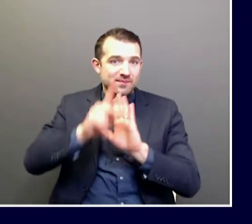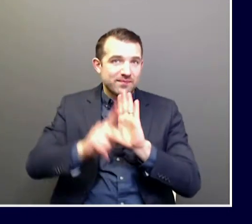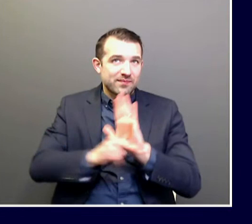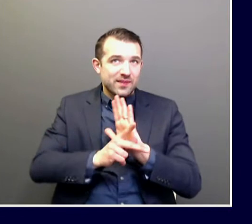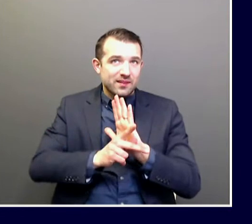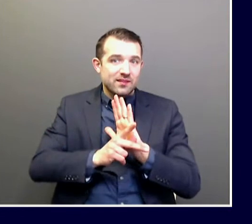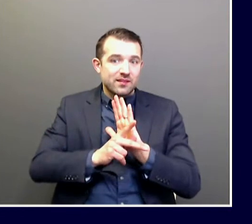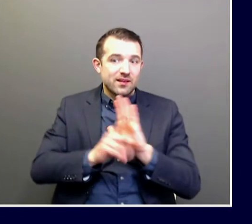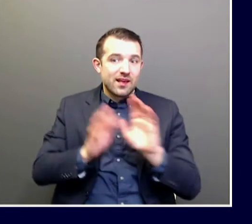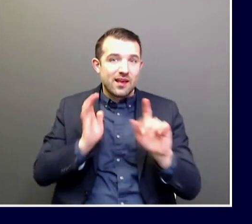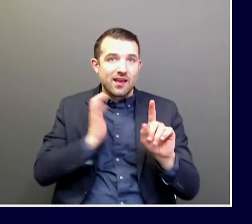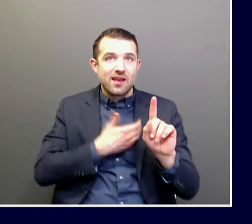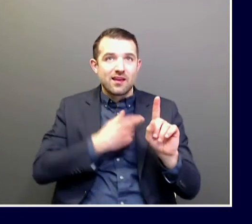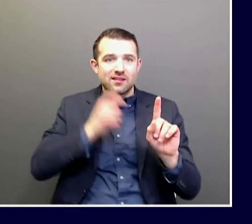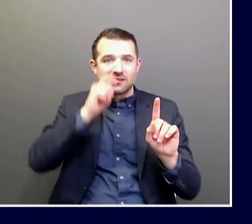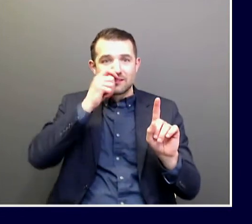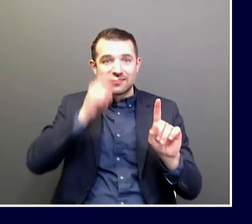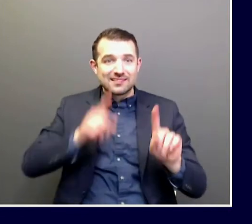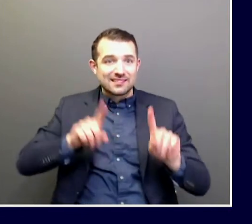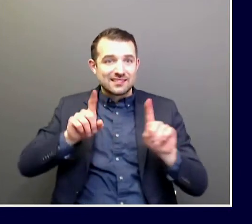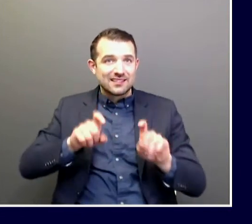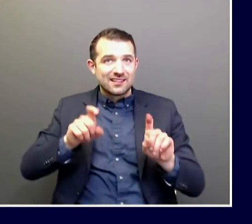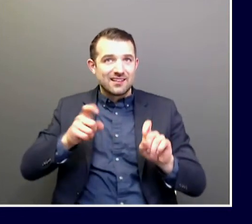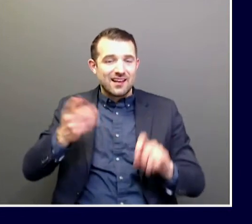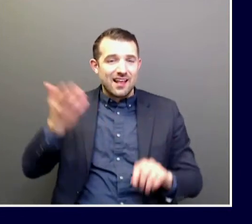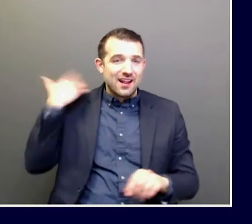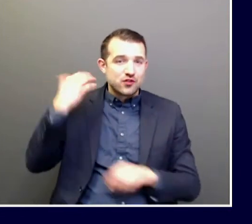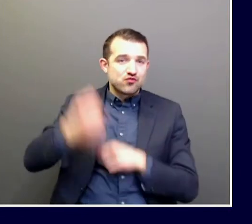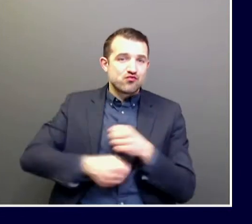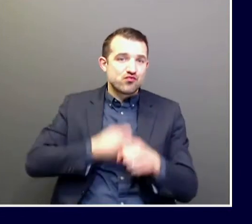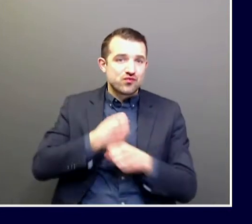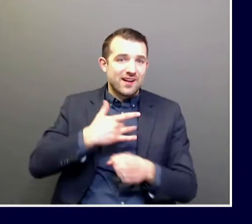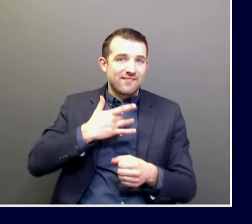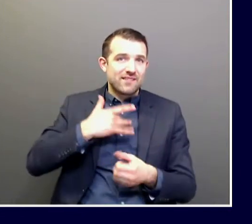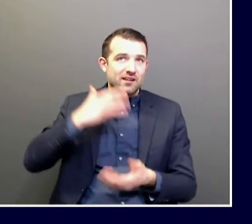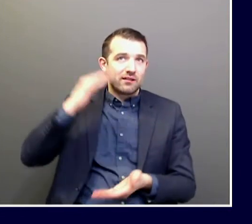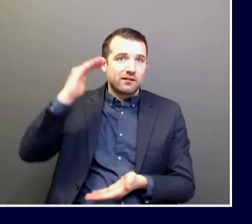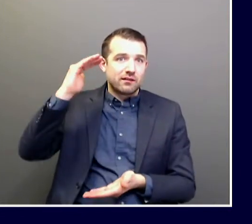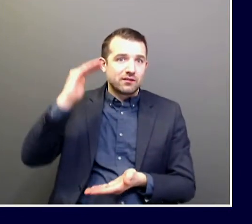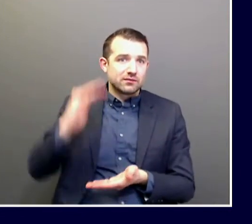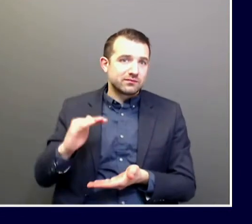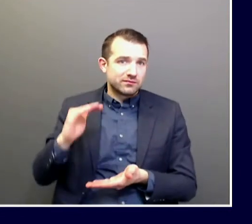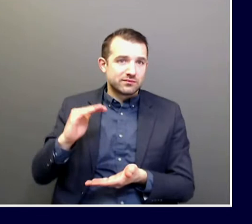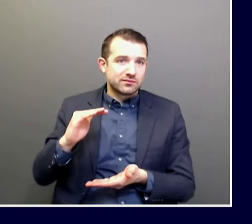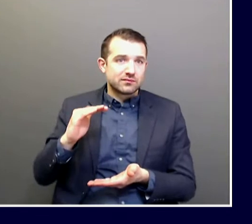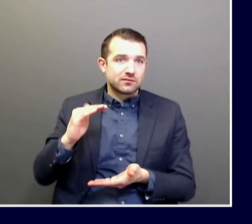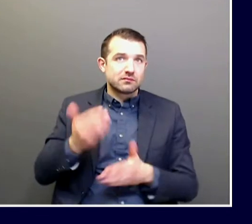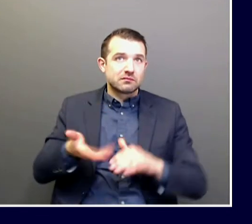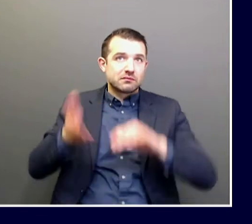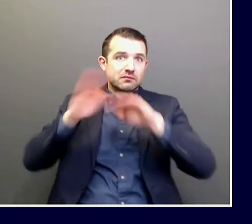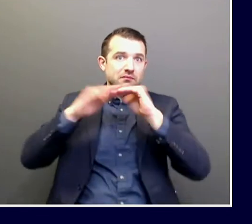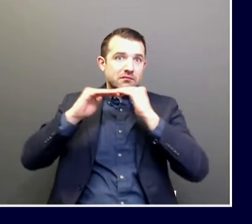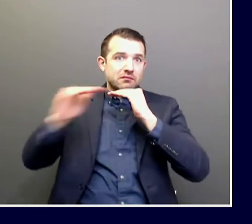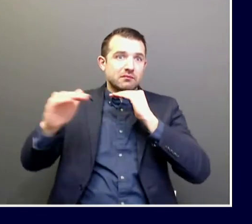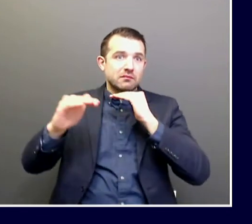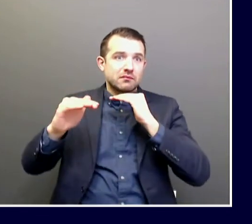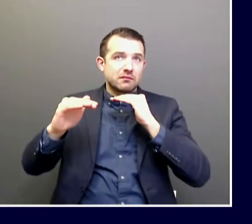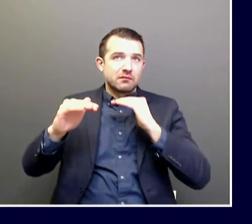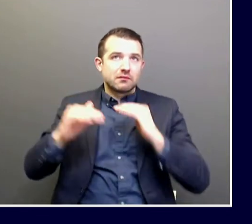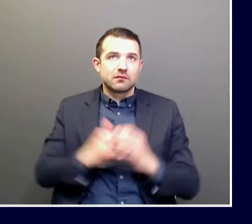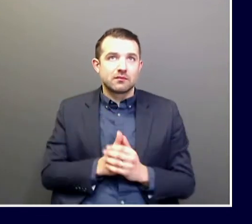processing capabilities last year, and should we sustain it going forward? We have not reduced our test